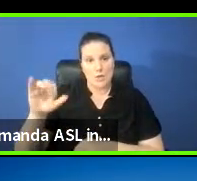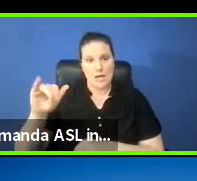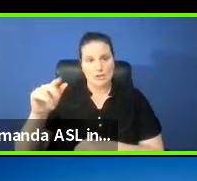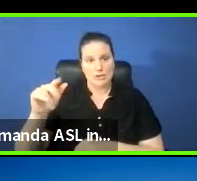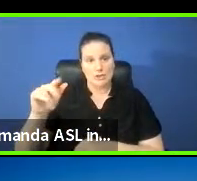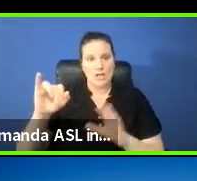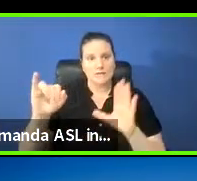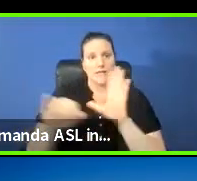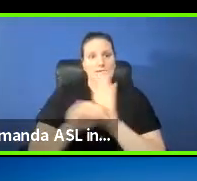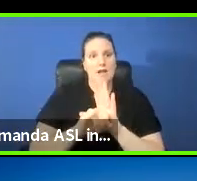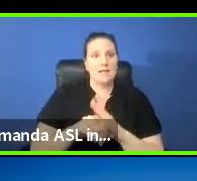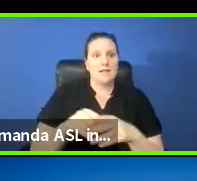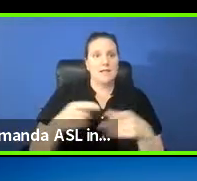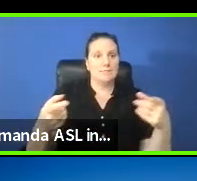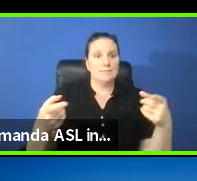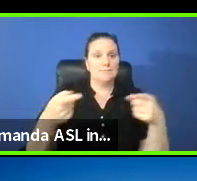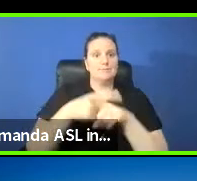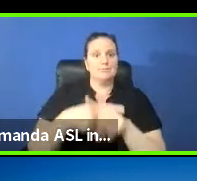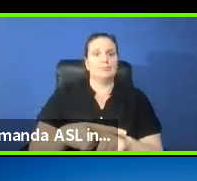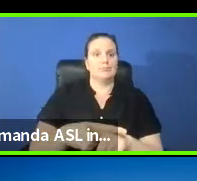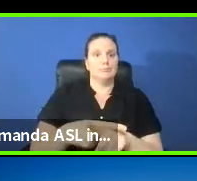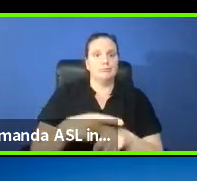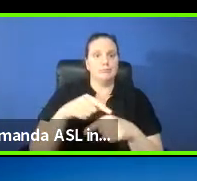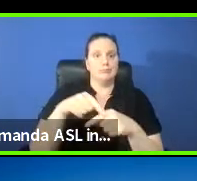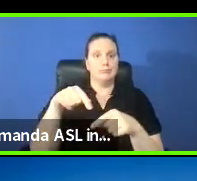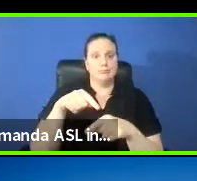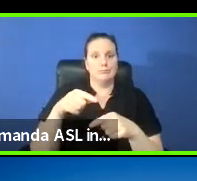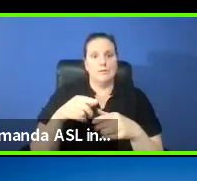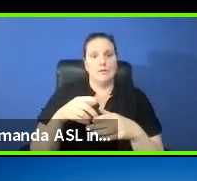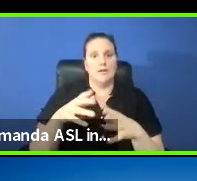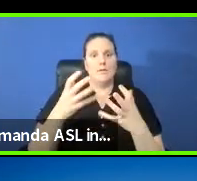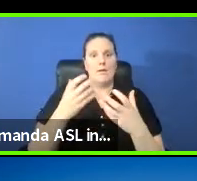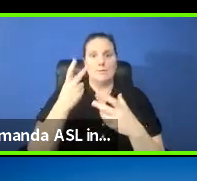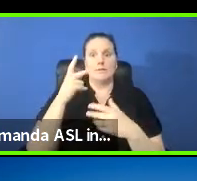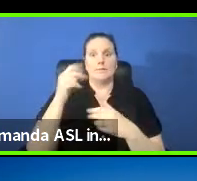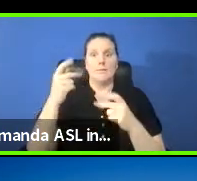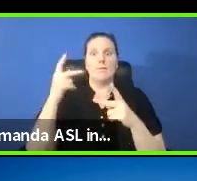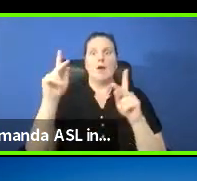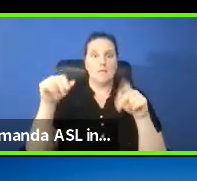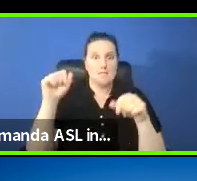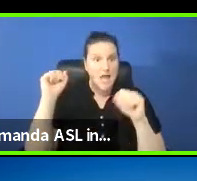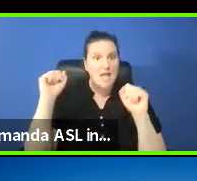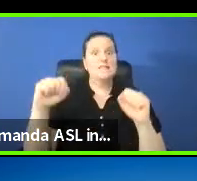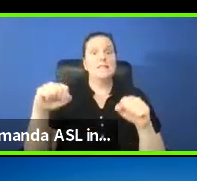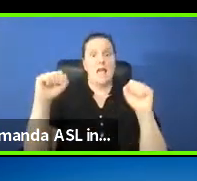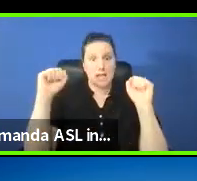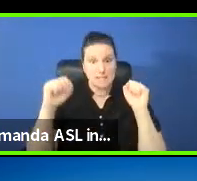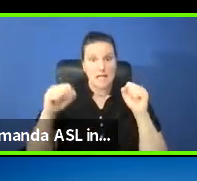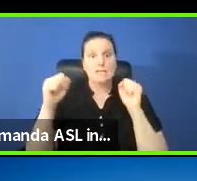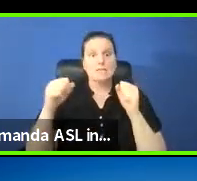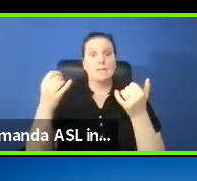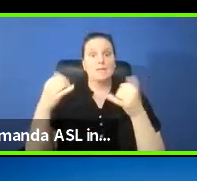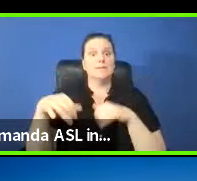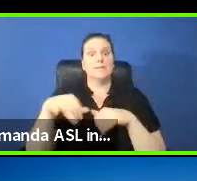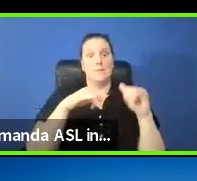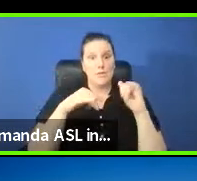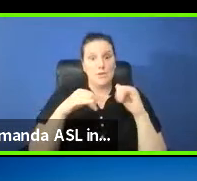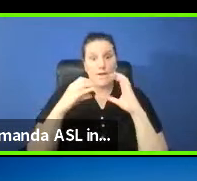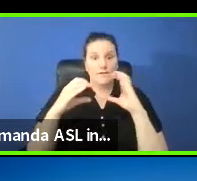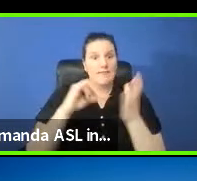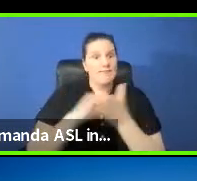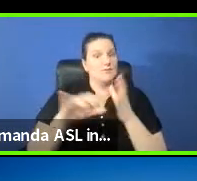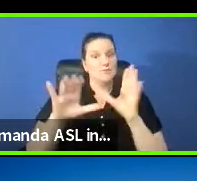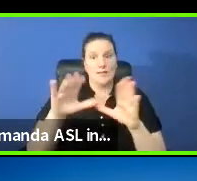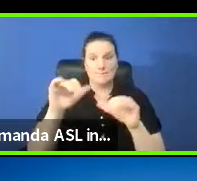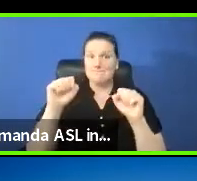intersectionalities between different. Okay, I'm seeing a lot of nods. I think we were maybe having very similar conversations. That's great.